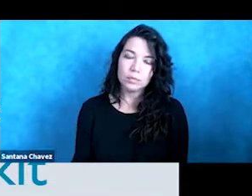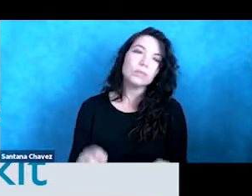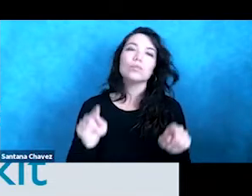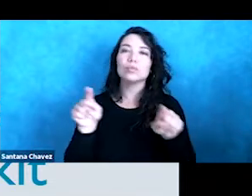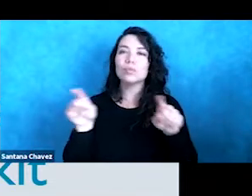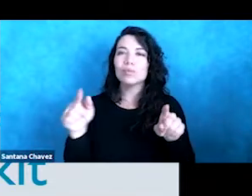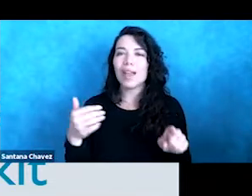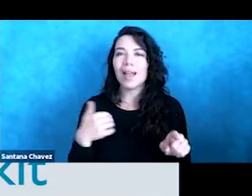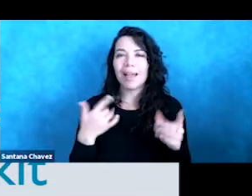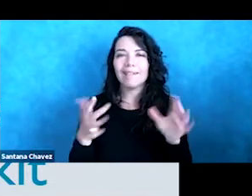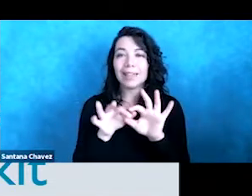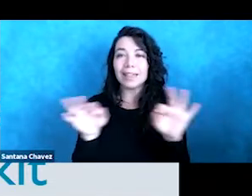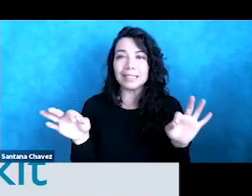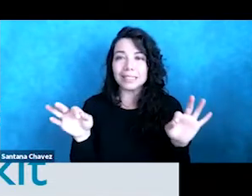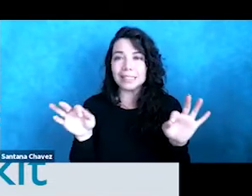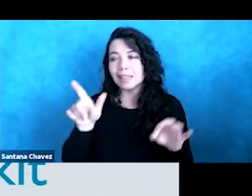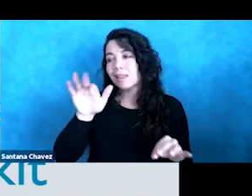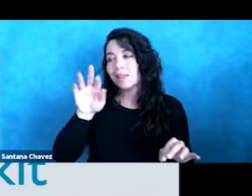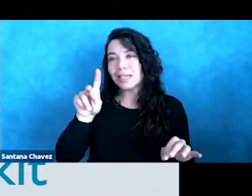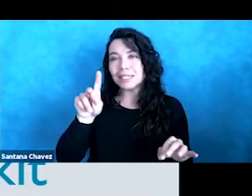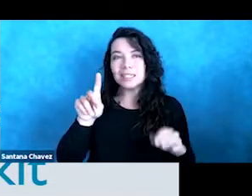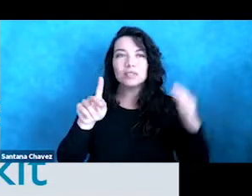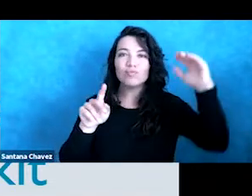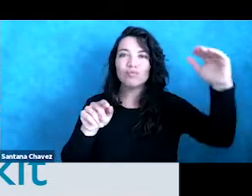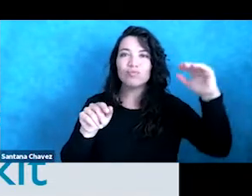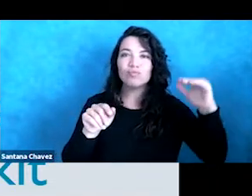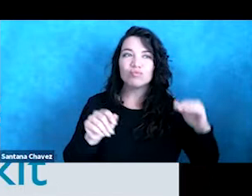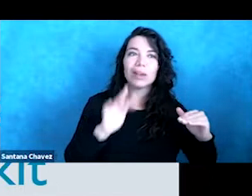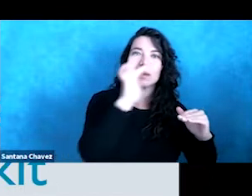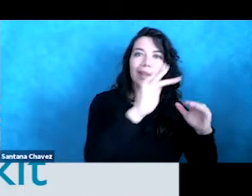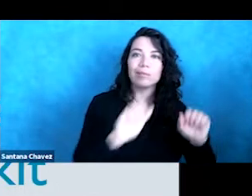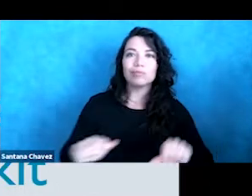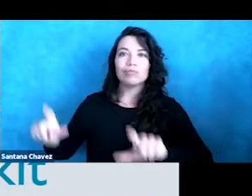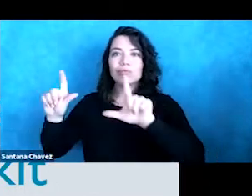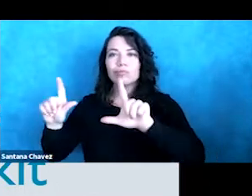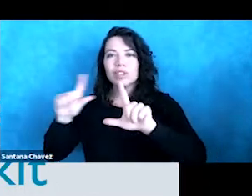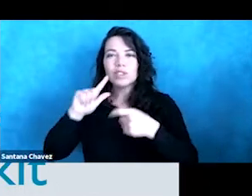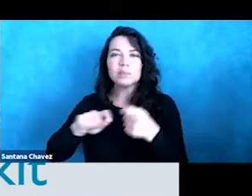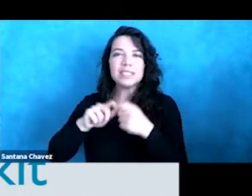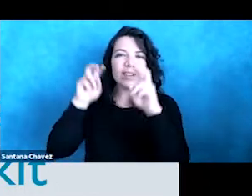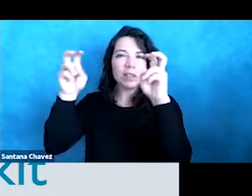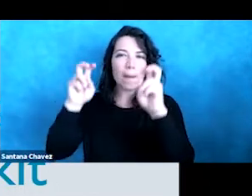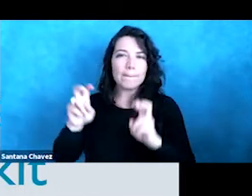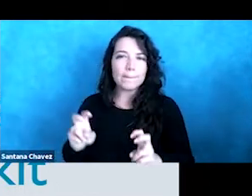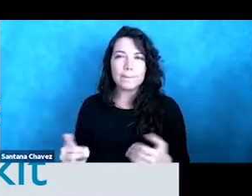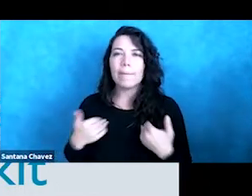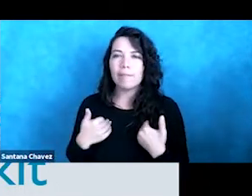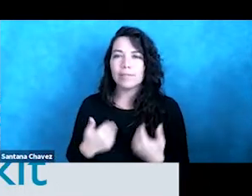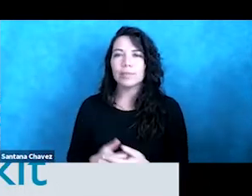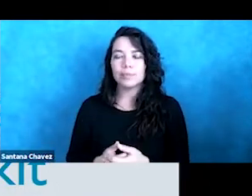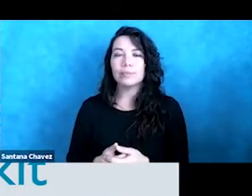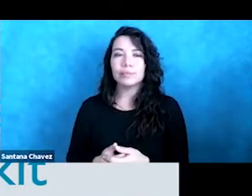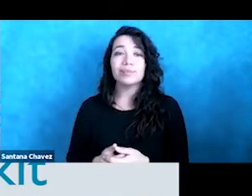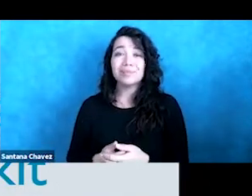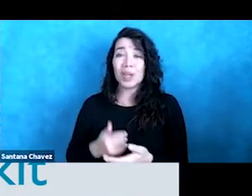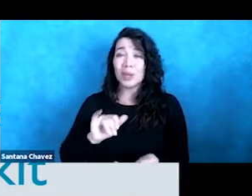you directly to specific sections of the PDF toolkit. The toolkit is also not designed to be read from front to